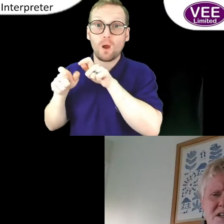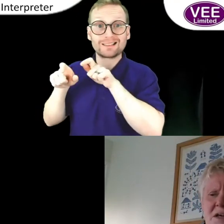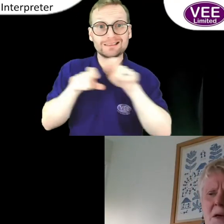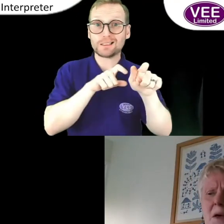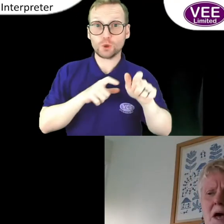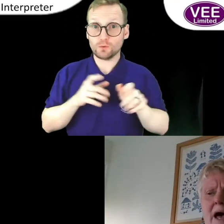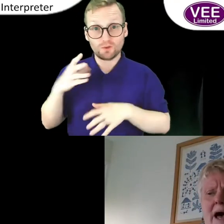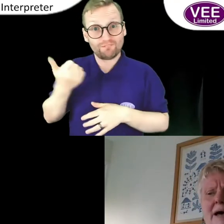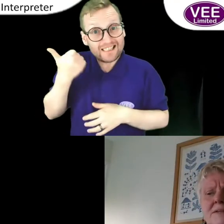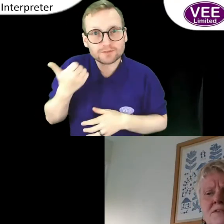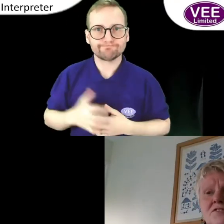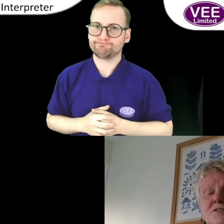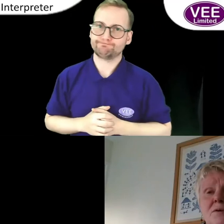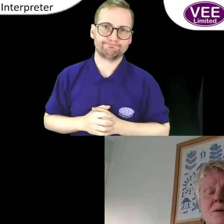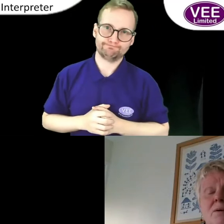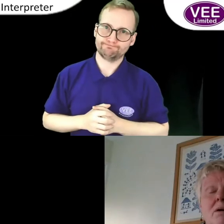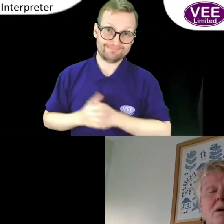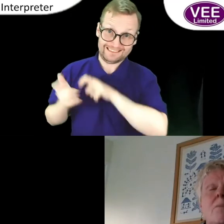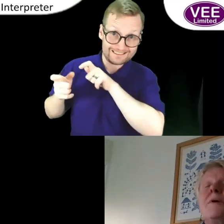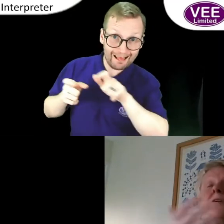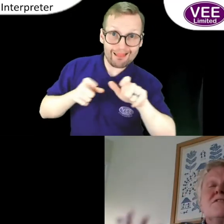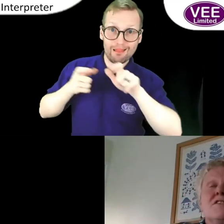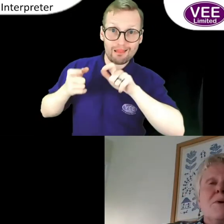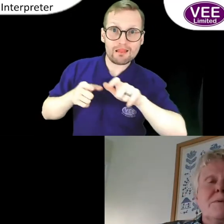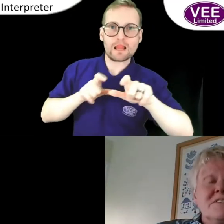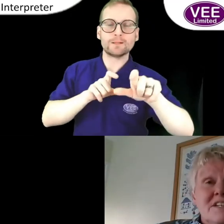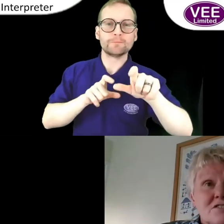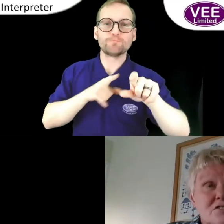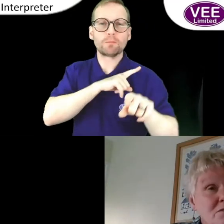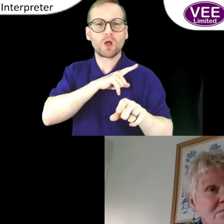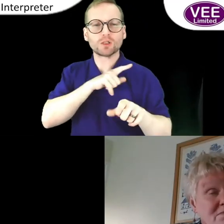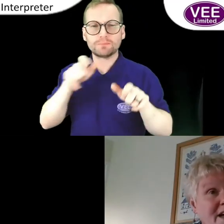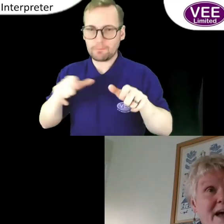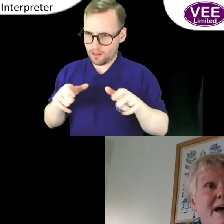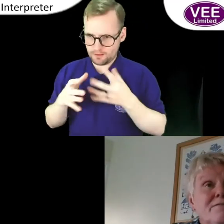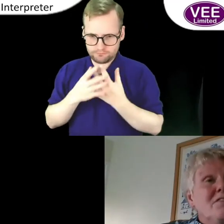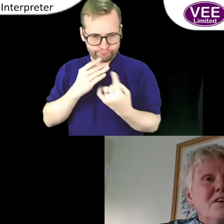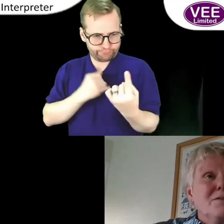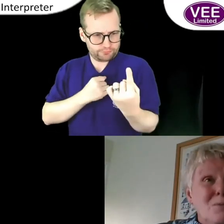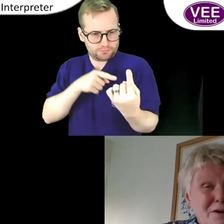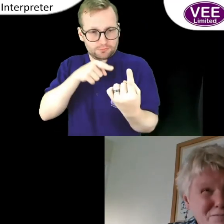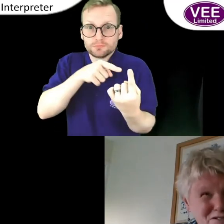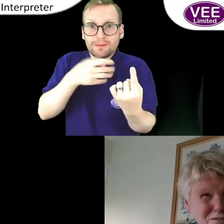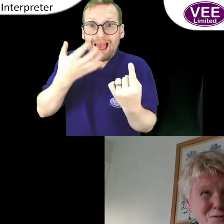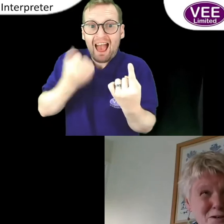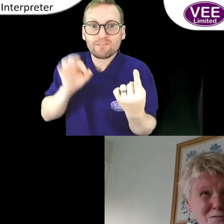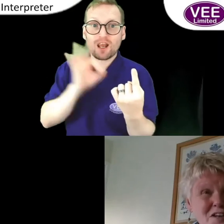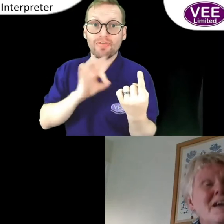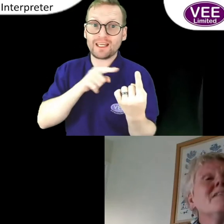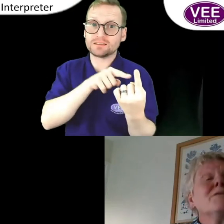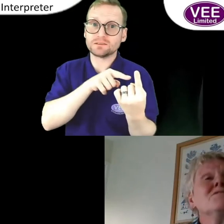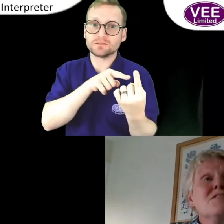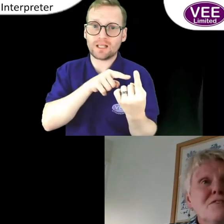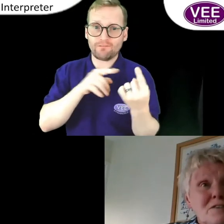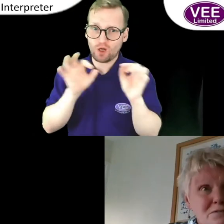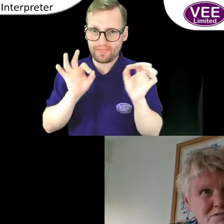crisis. And because these people are destitute, they have nothing in the way of material culture.